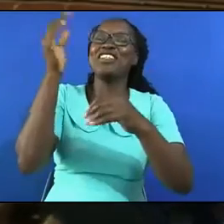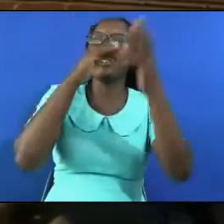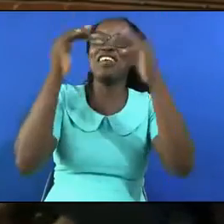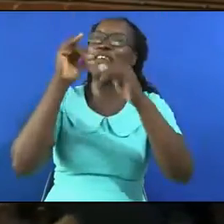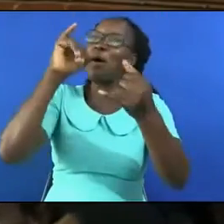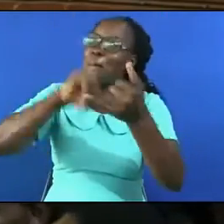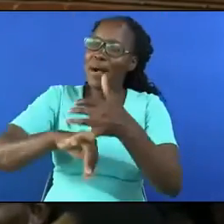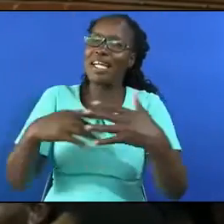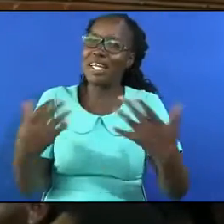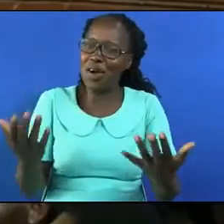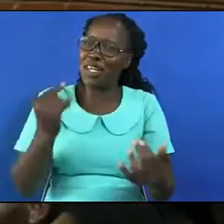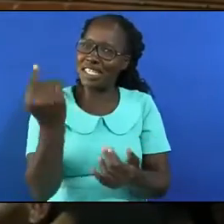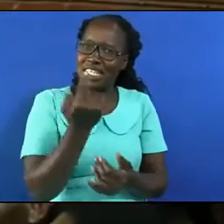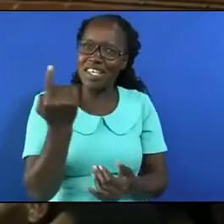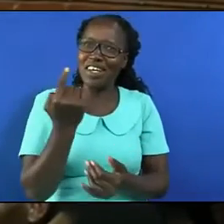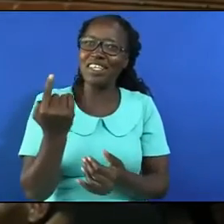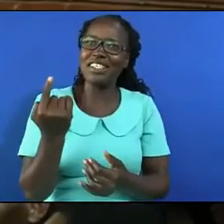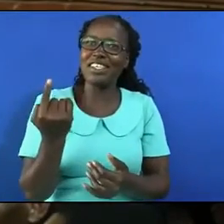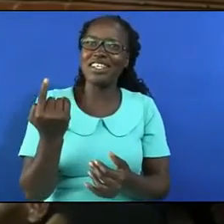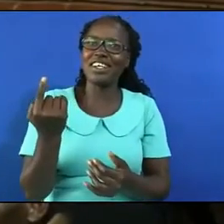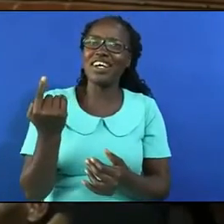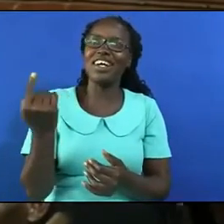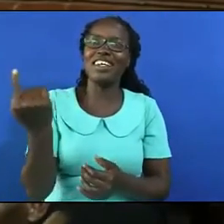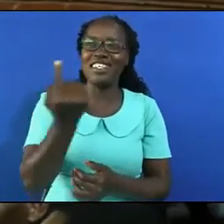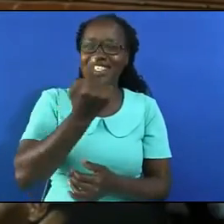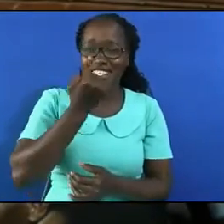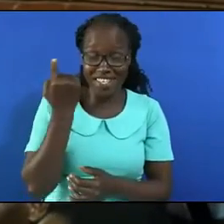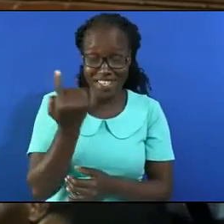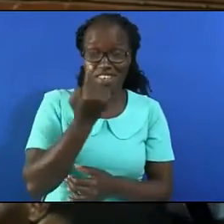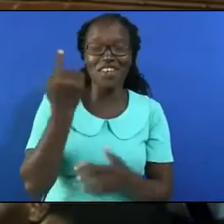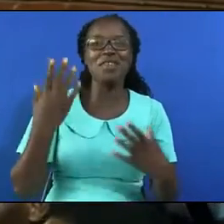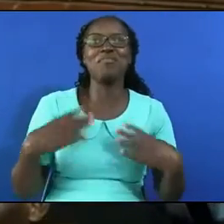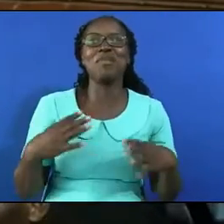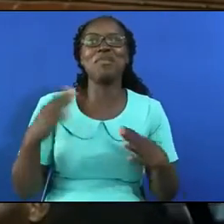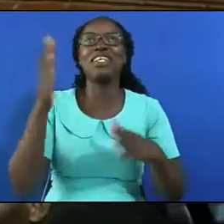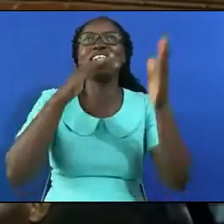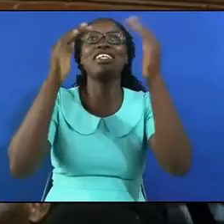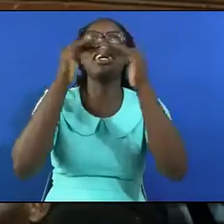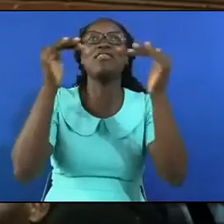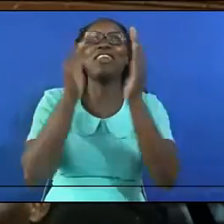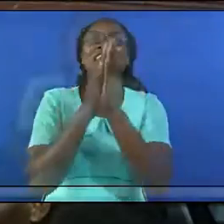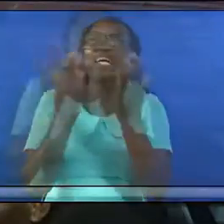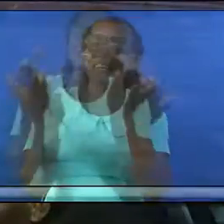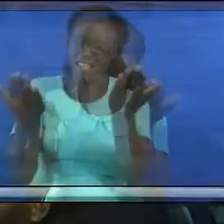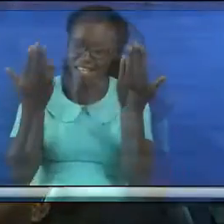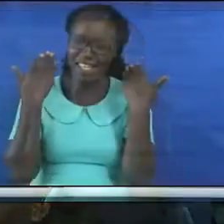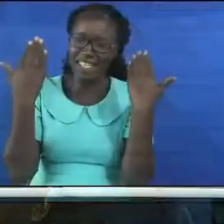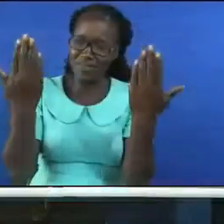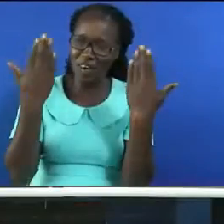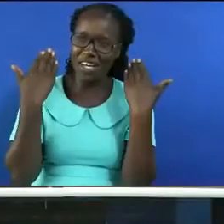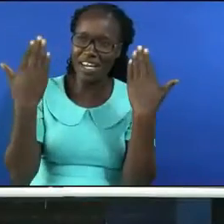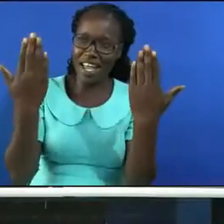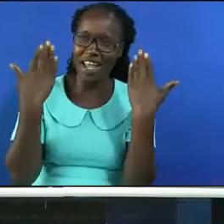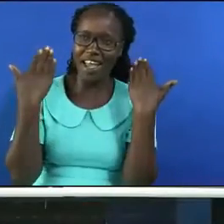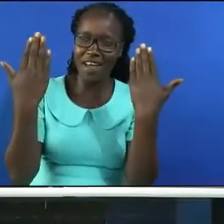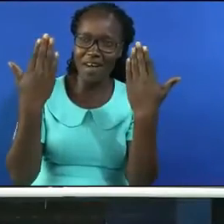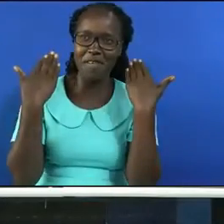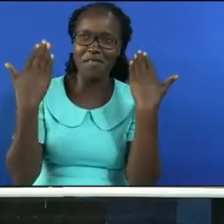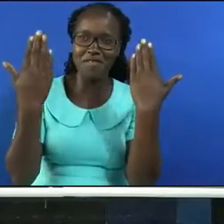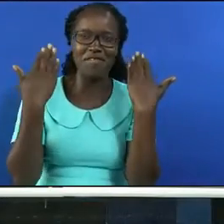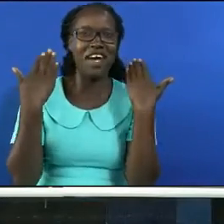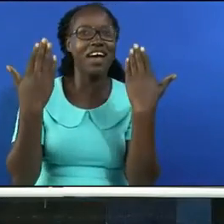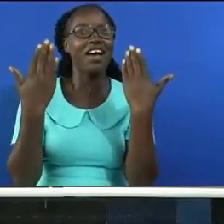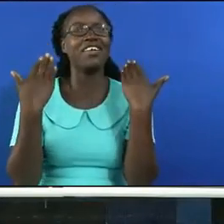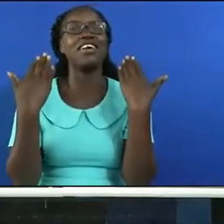be married people or single people? Single people in heaven, eternal, forever and ever